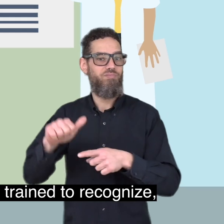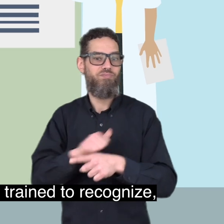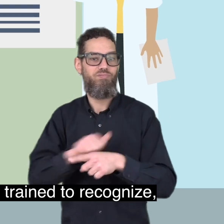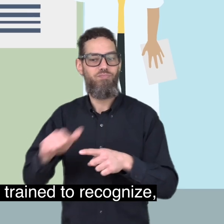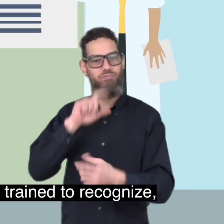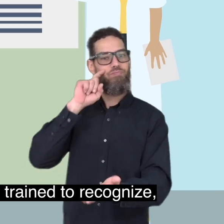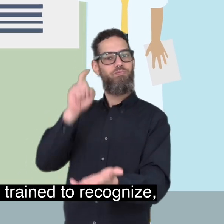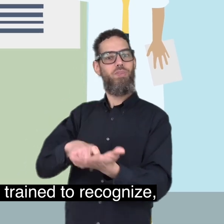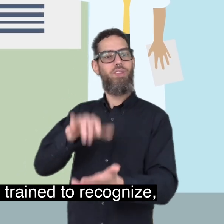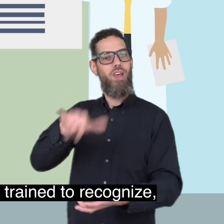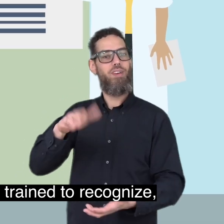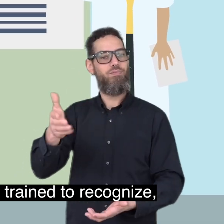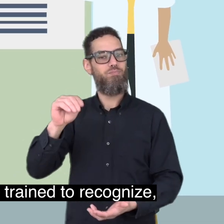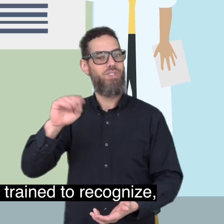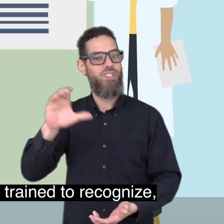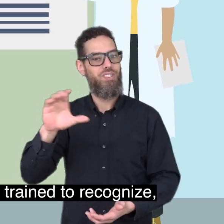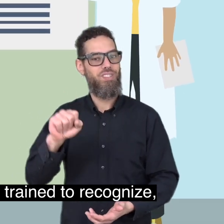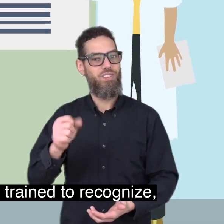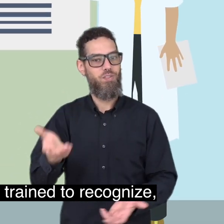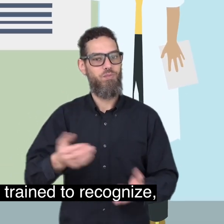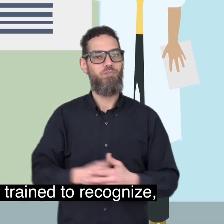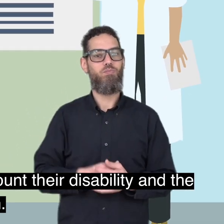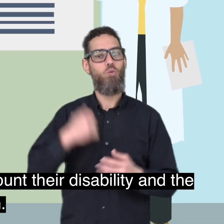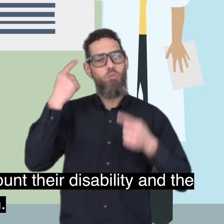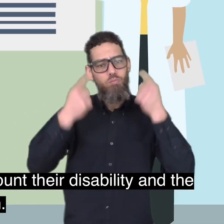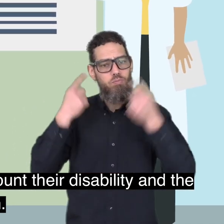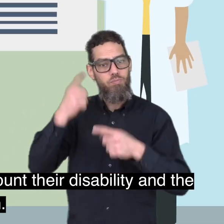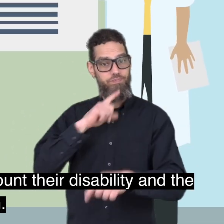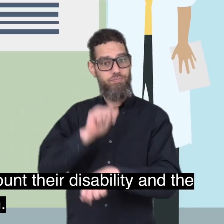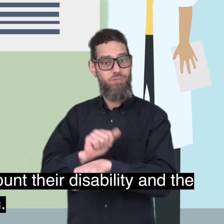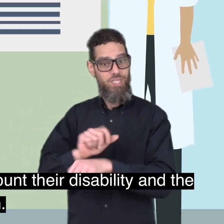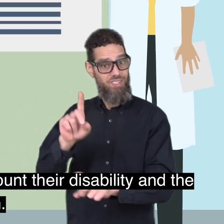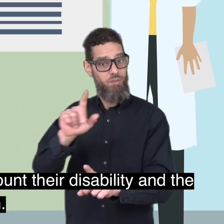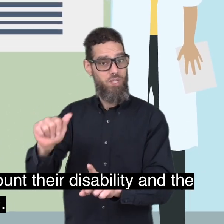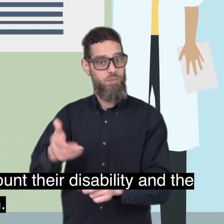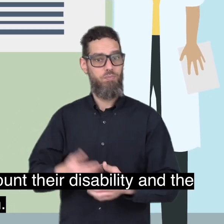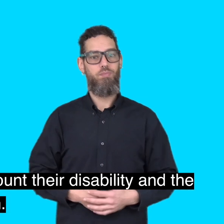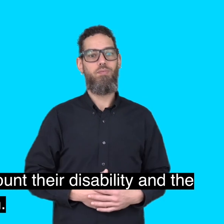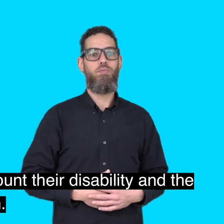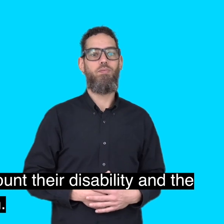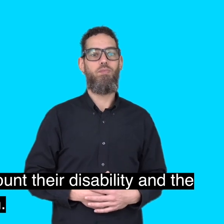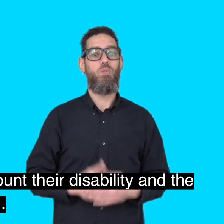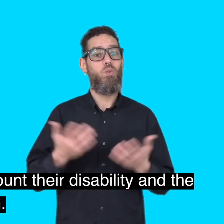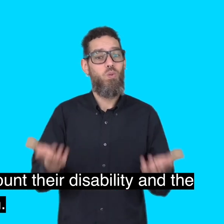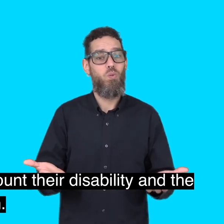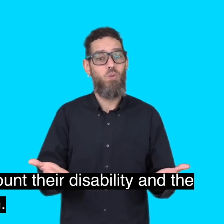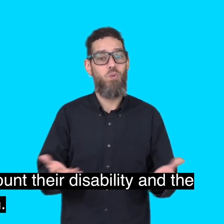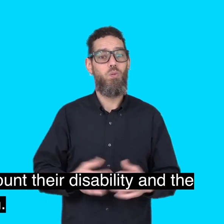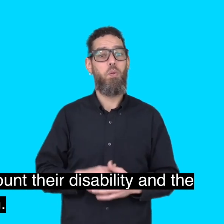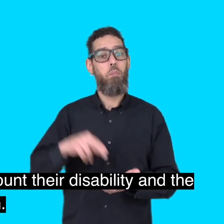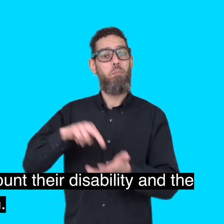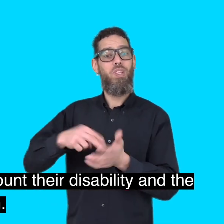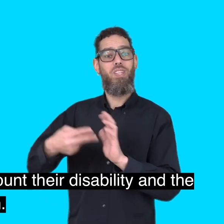trained to recognize, diagnose, and help patients with MCS while taking into account their disability and the chronic conditions they